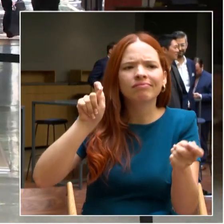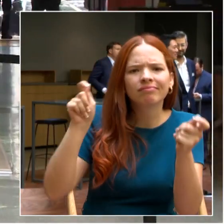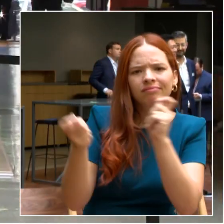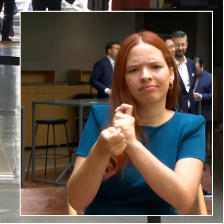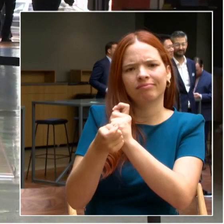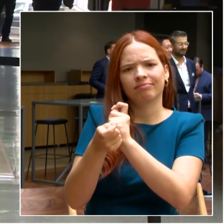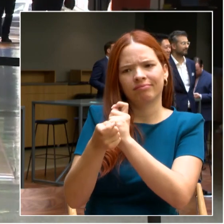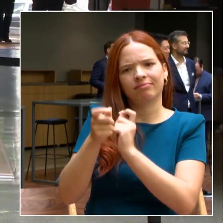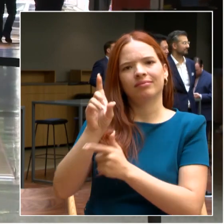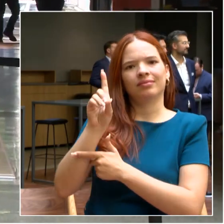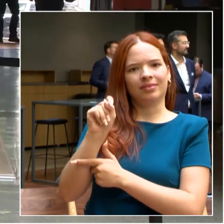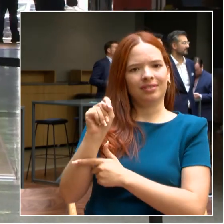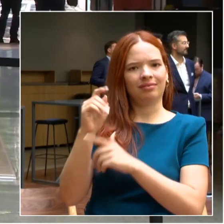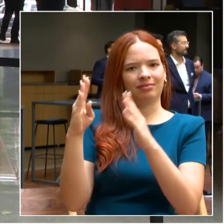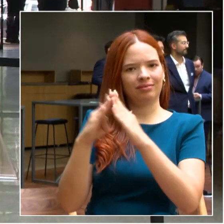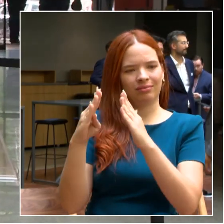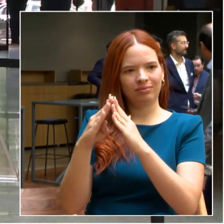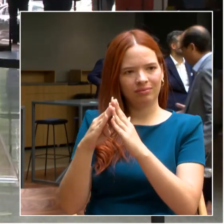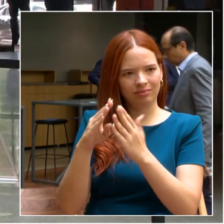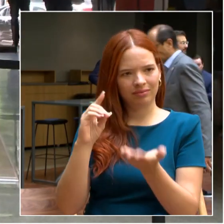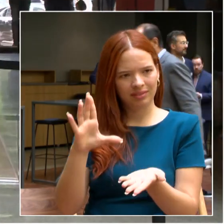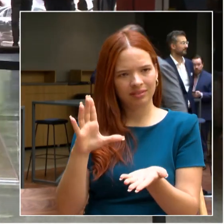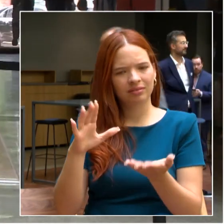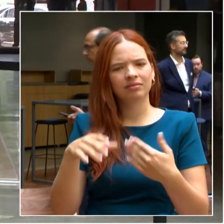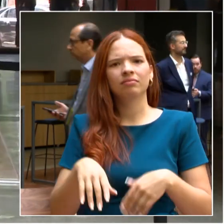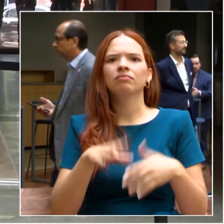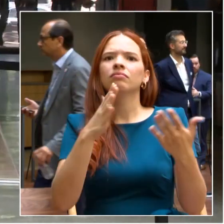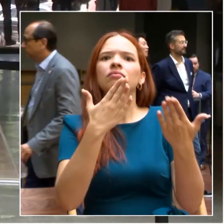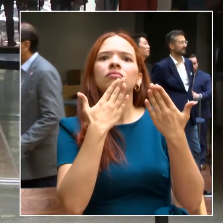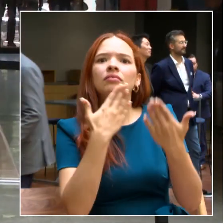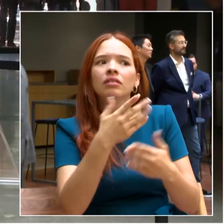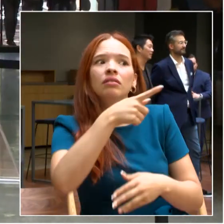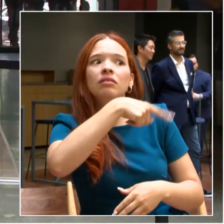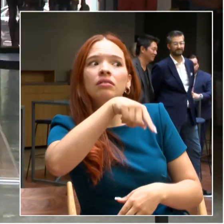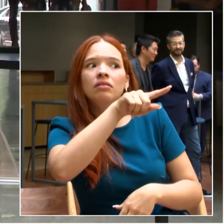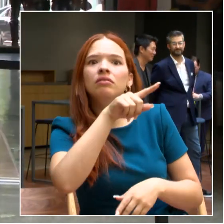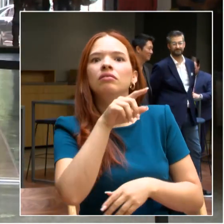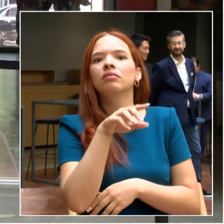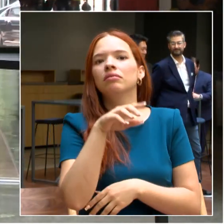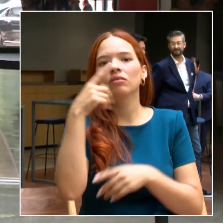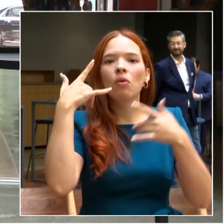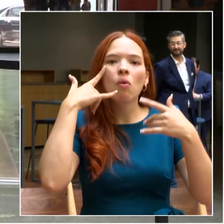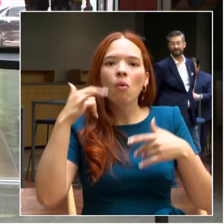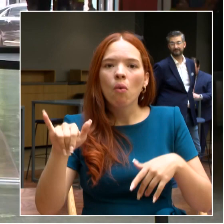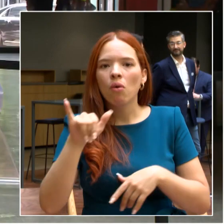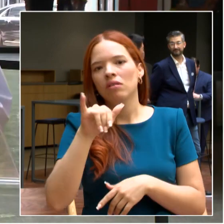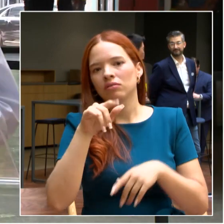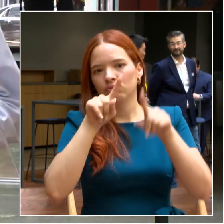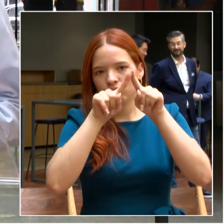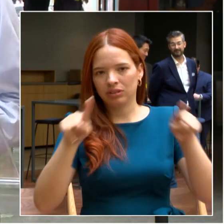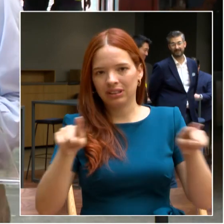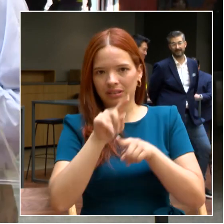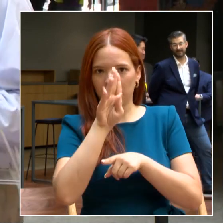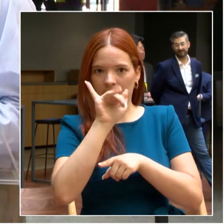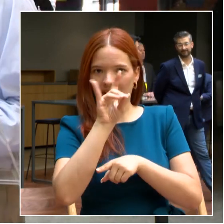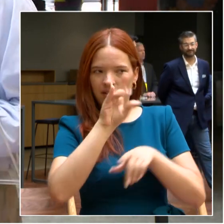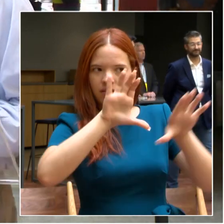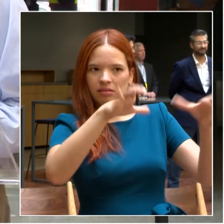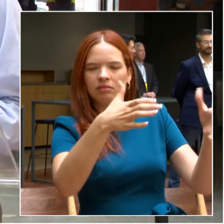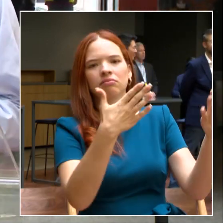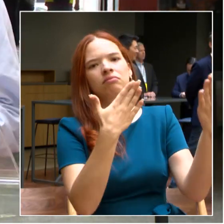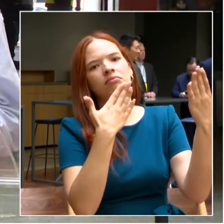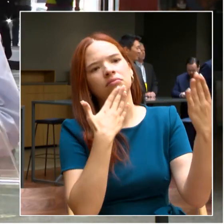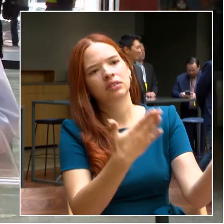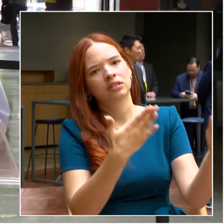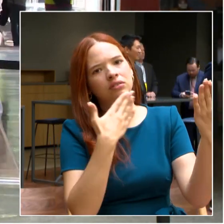Leona, thank you. The downtown bid, Jaron. Give them a big hand for the hard work that they have put in to bring us